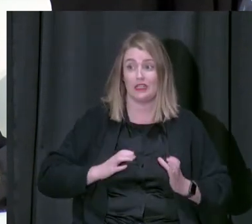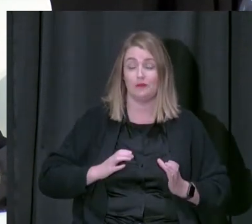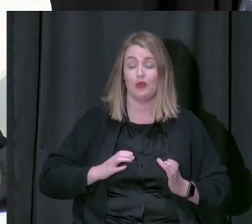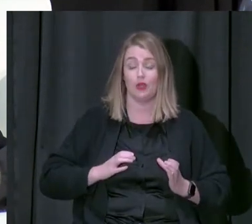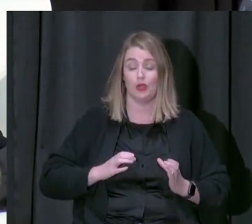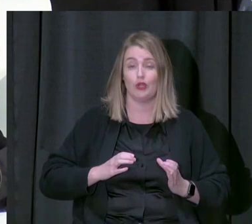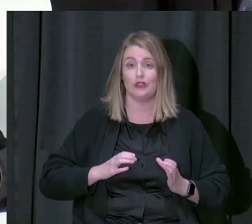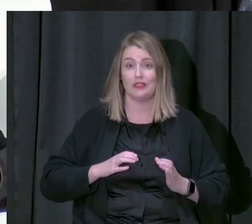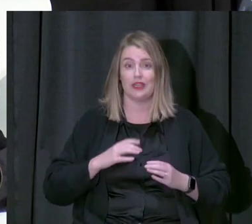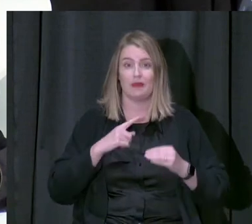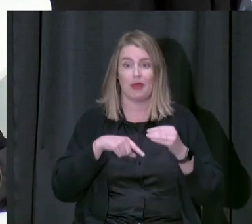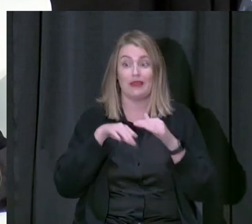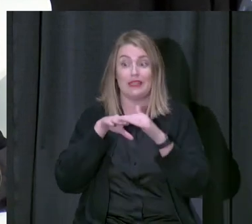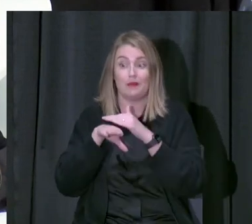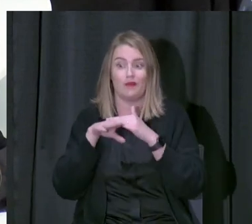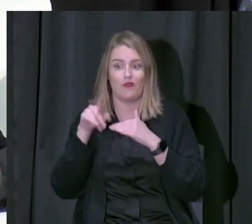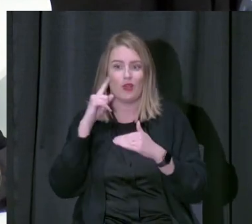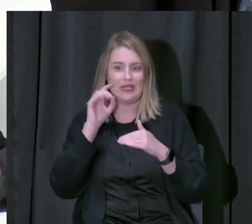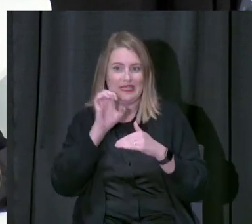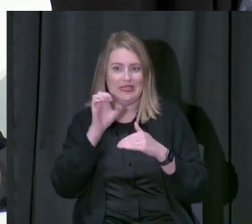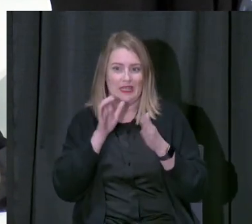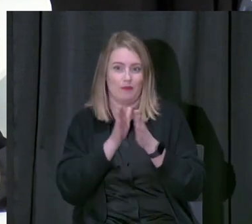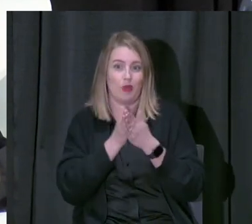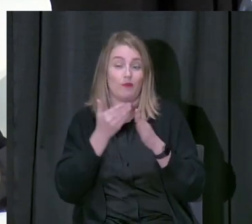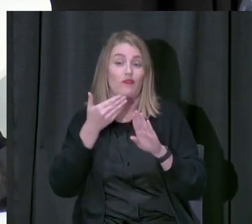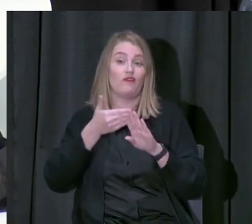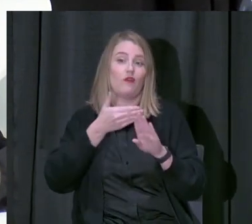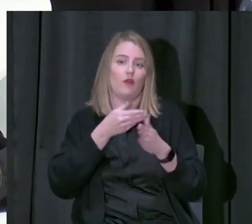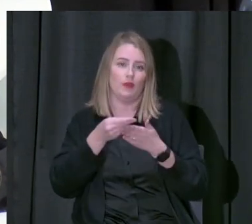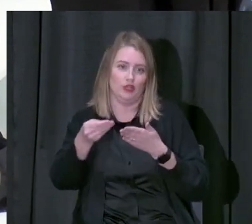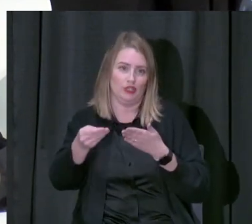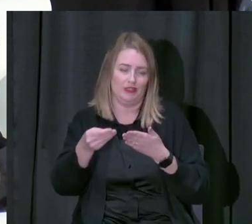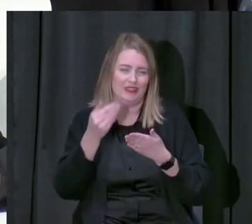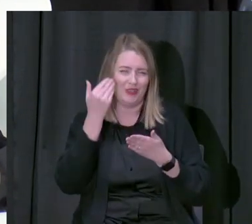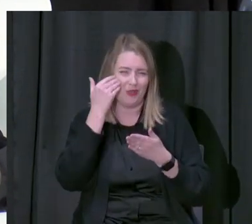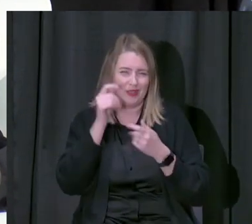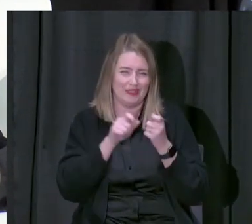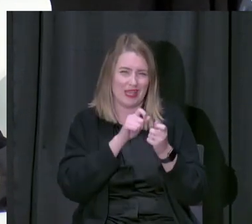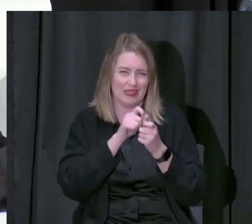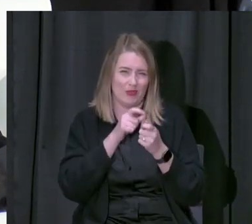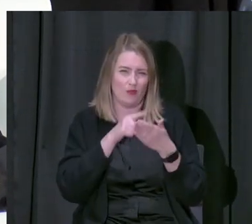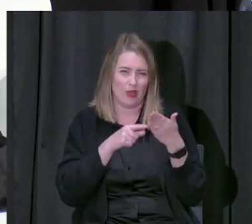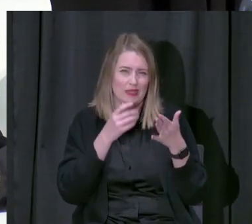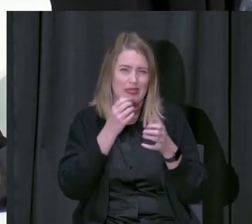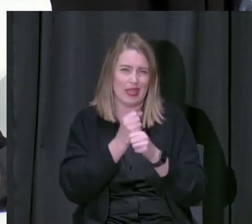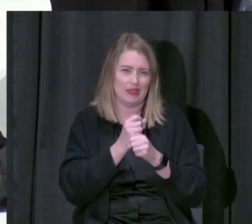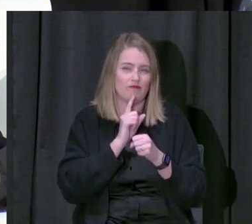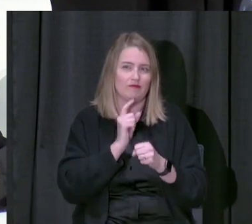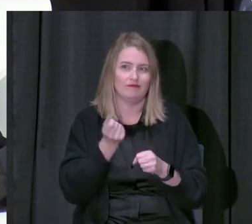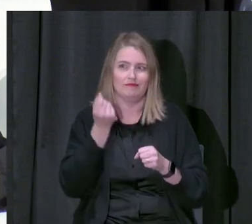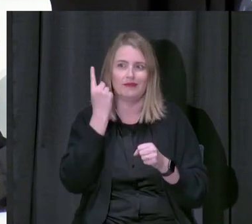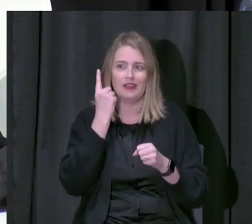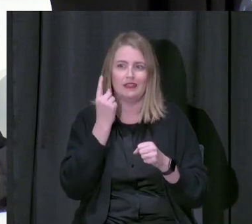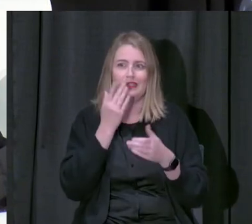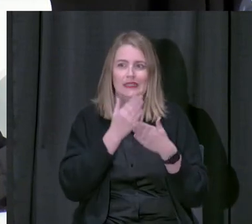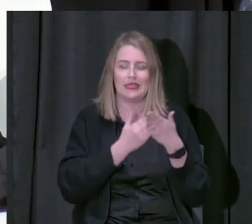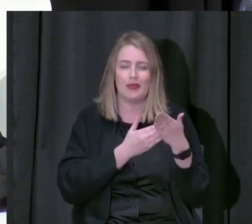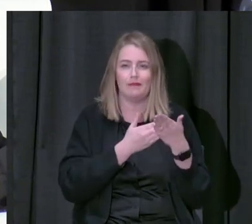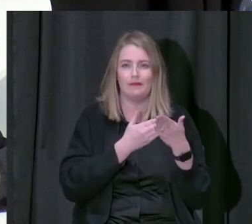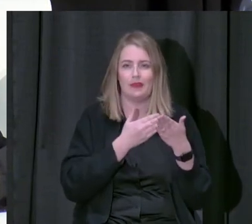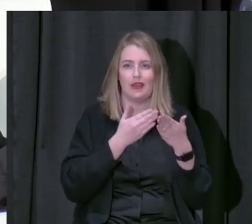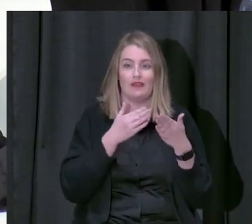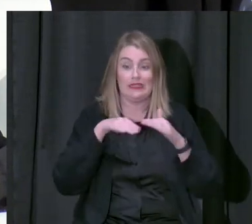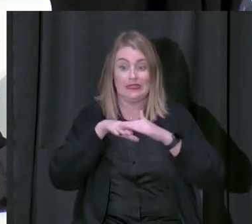about the accessibility of these ebooks prior to purchase, so they know exactly what they're getting and really understand some of the nuances around, you know,